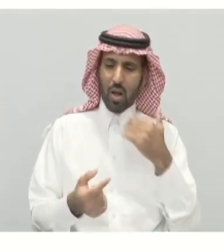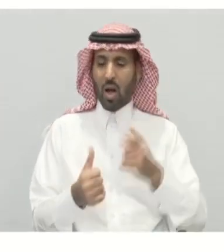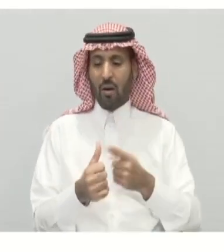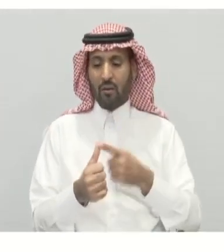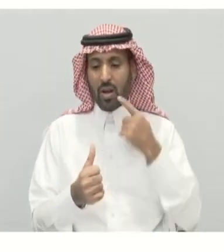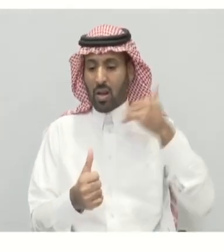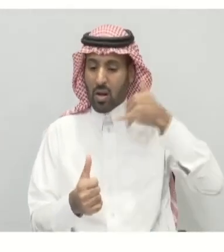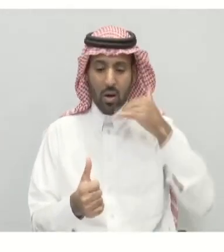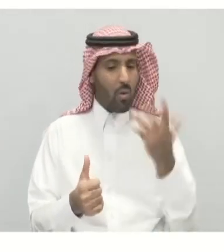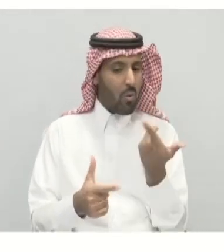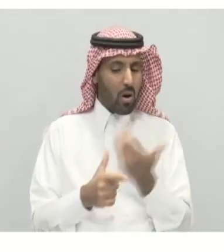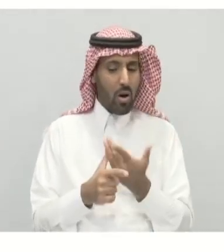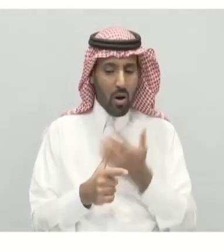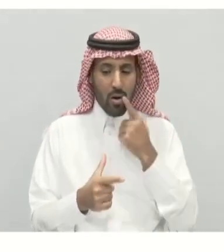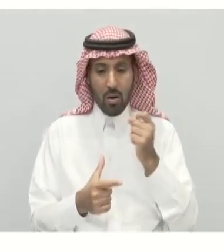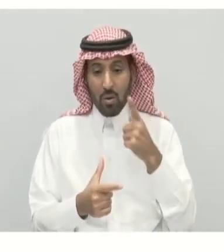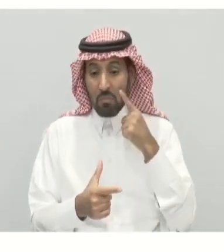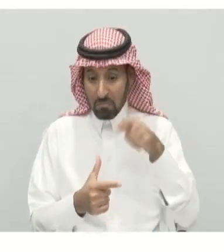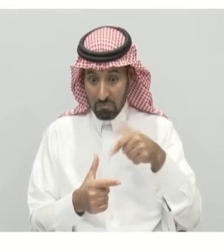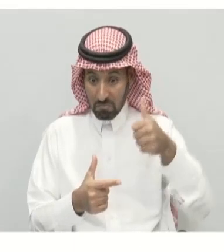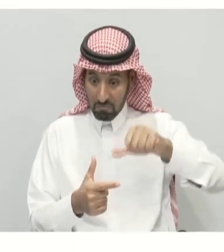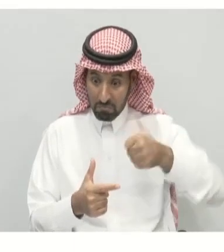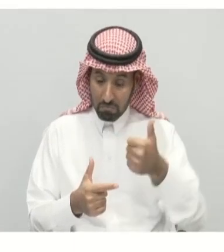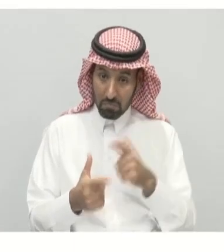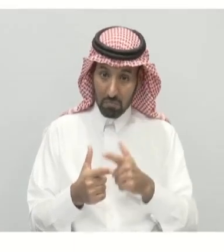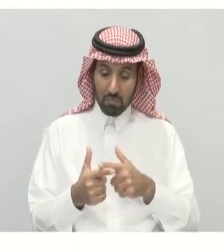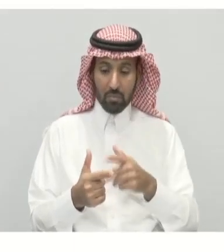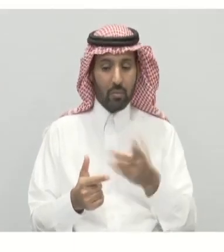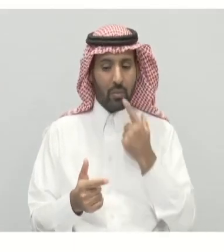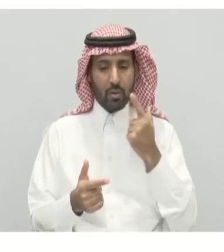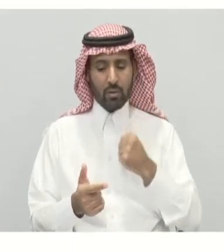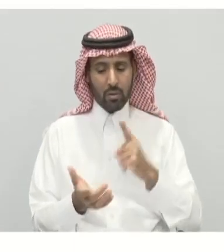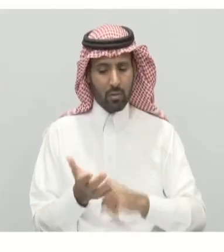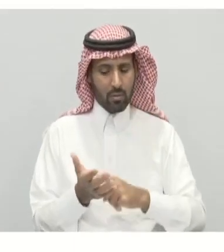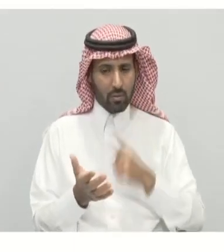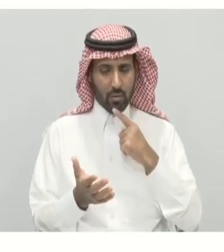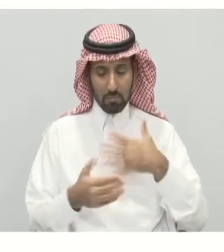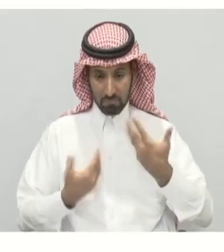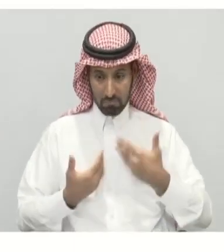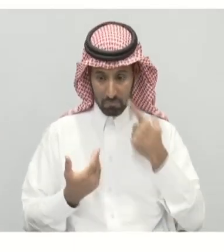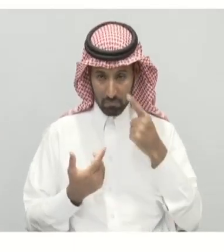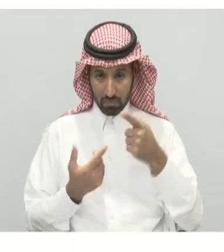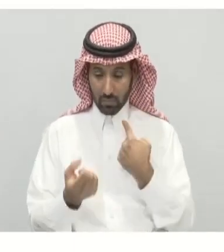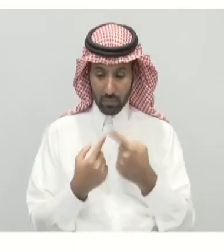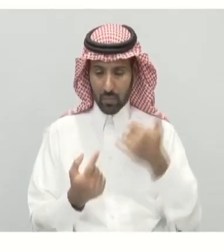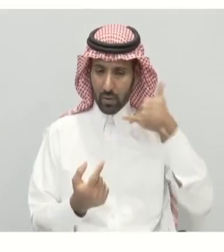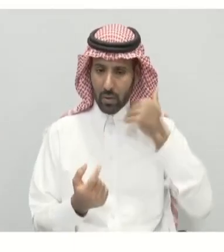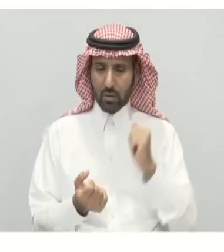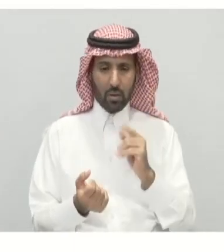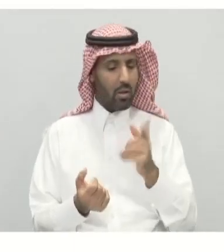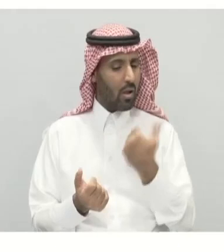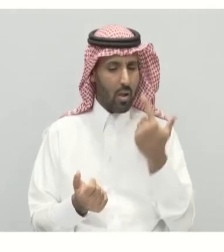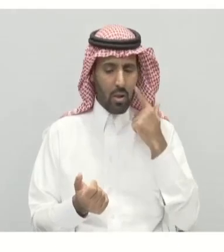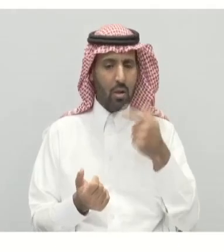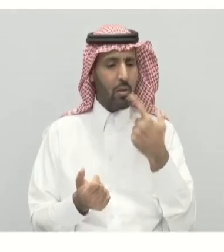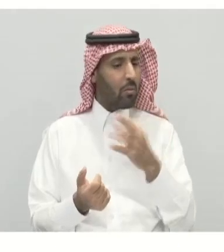first to find out what kind of mood you're in. To be honest, I would be really happy if you talked to them. I don't know what